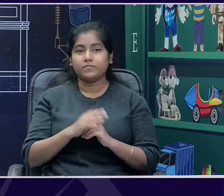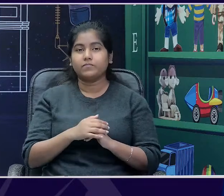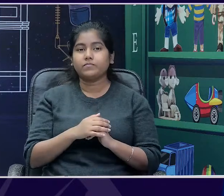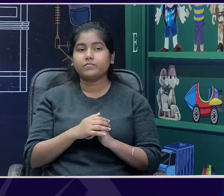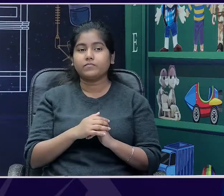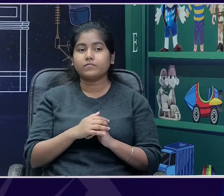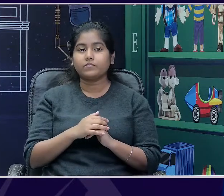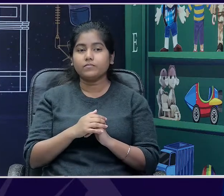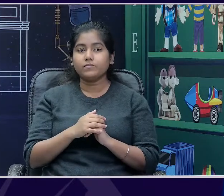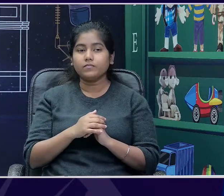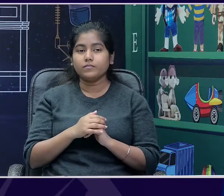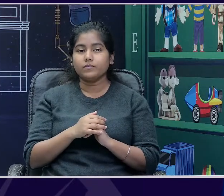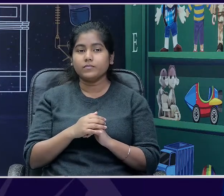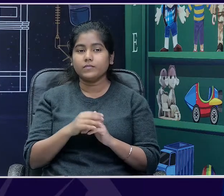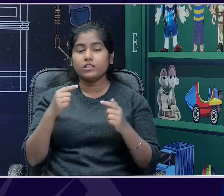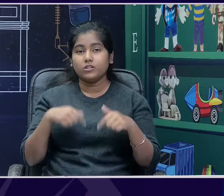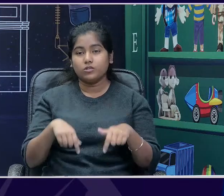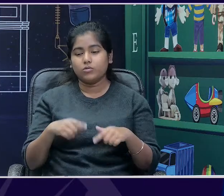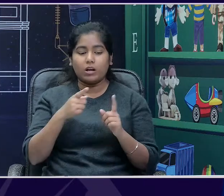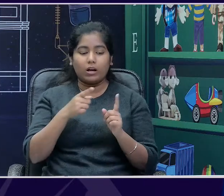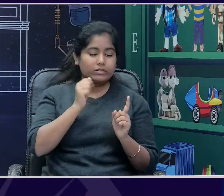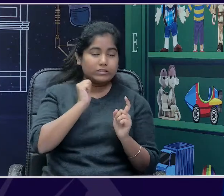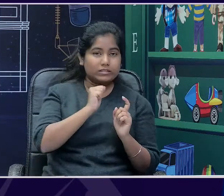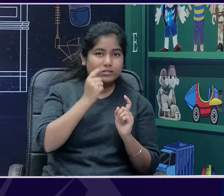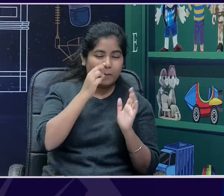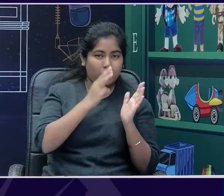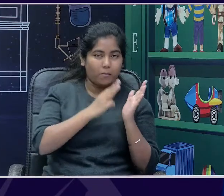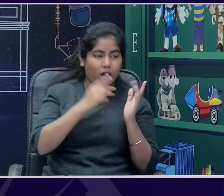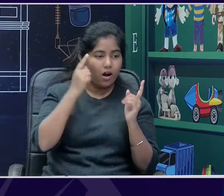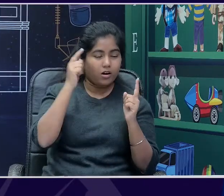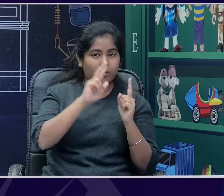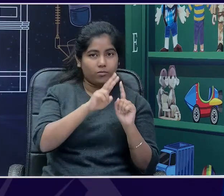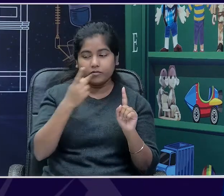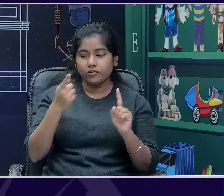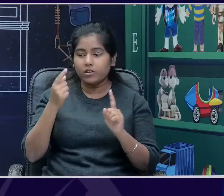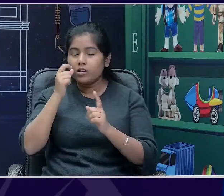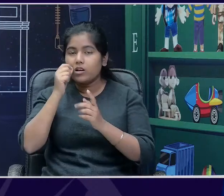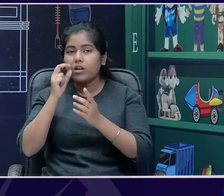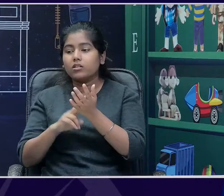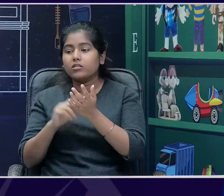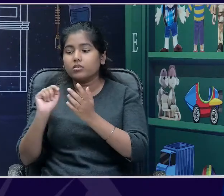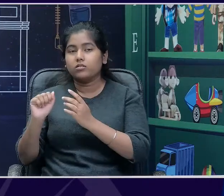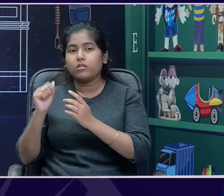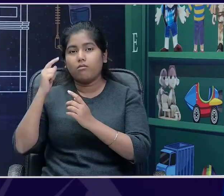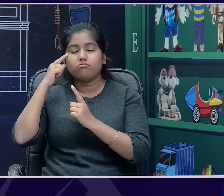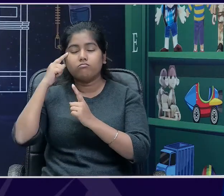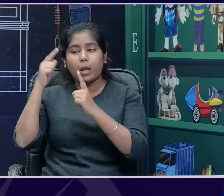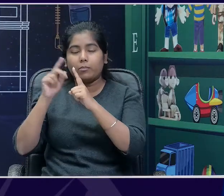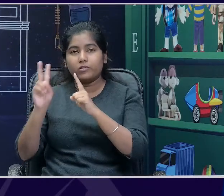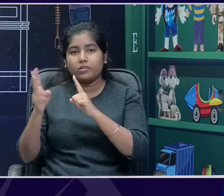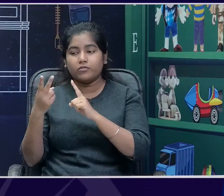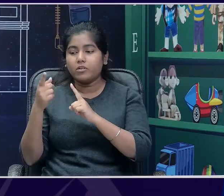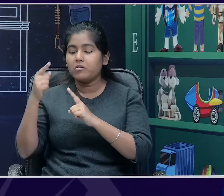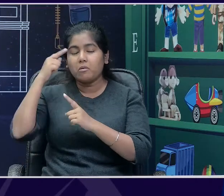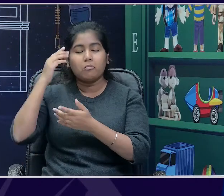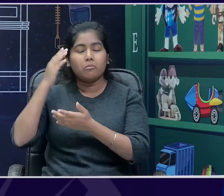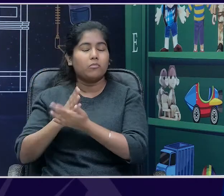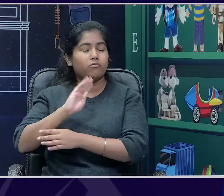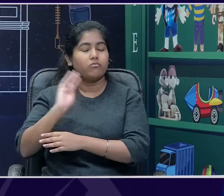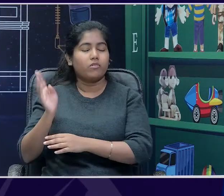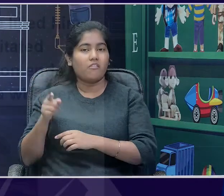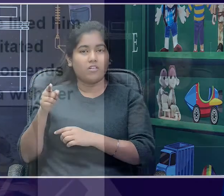So the aims were different. That's why Nishad never believed that he is a criminal. Okay. So